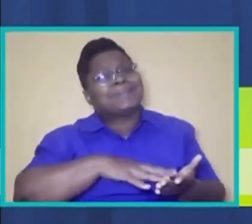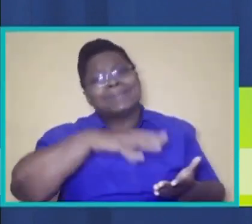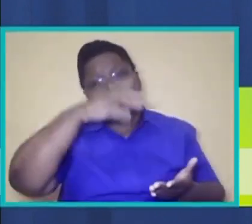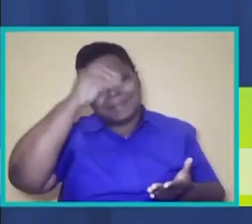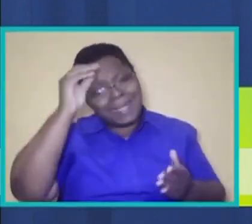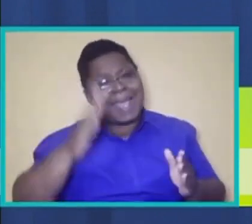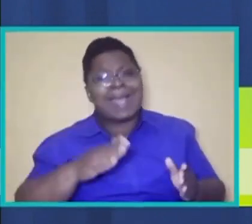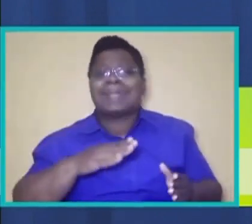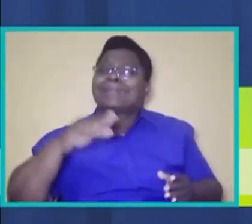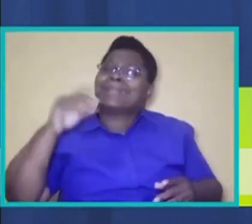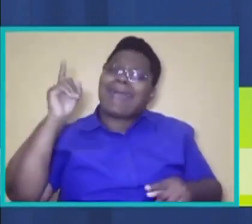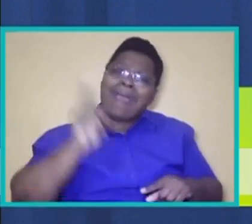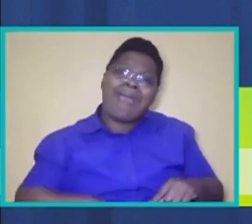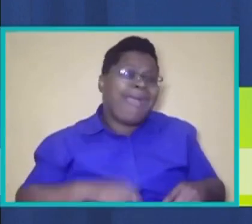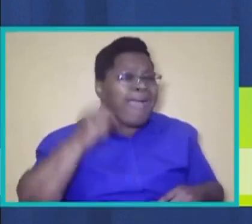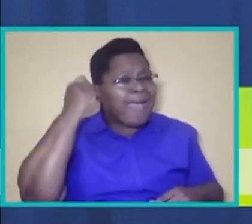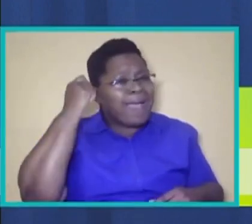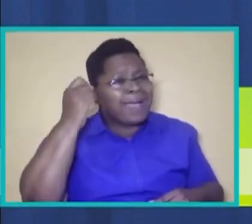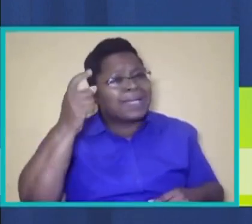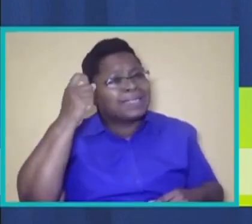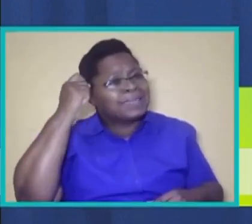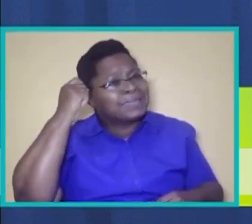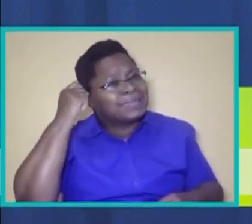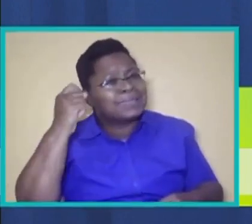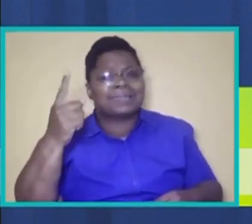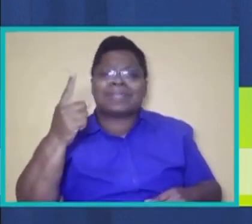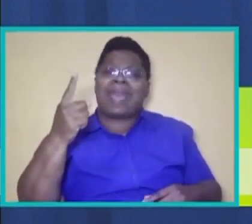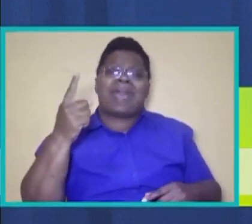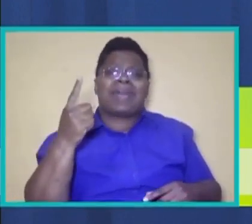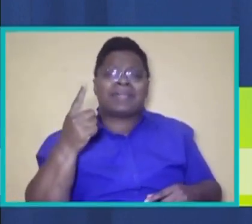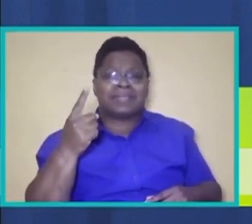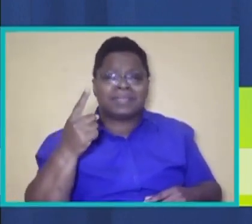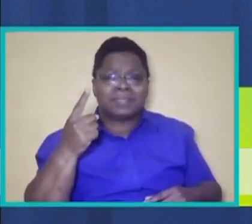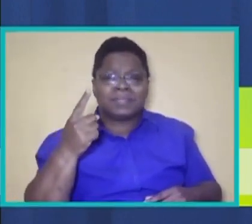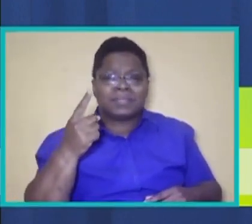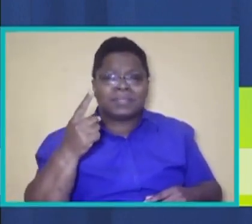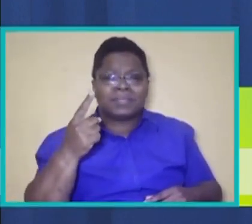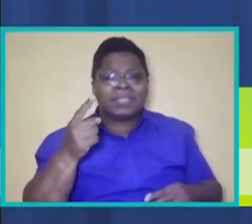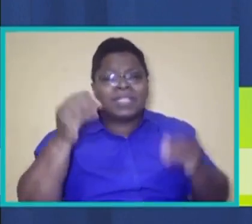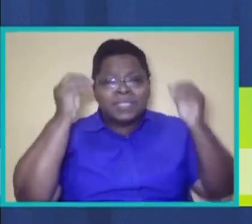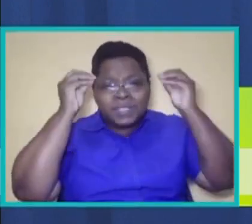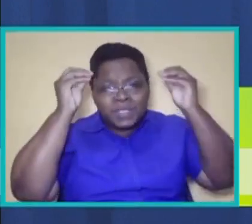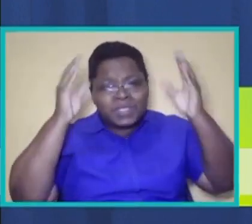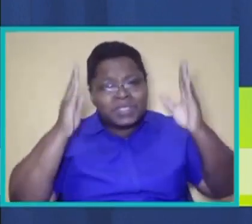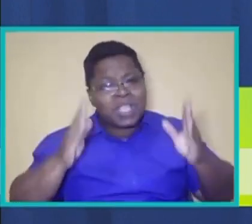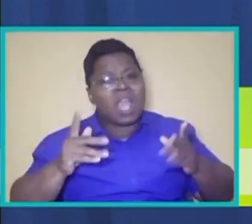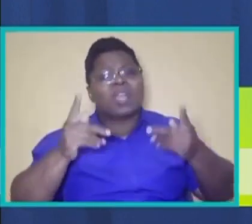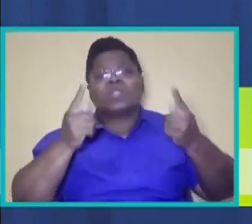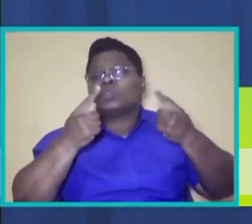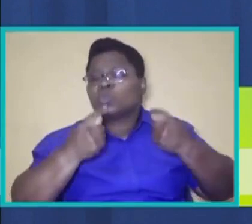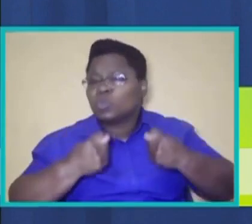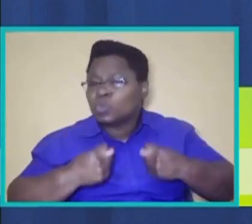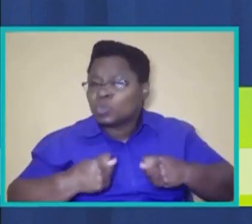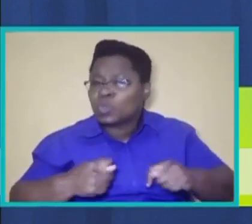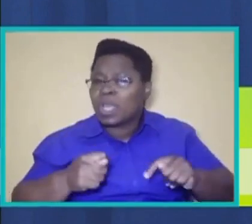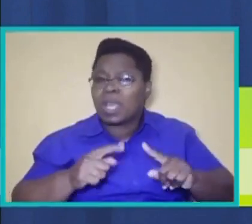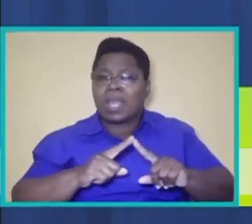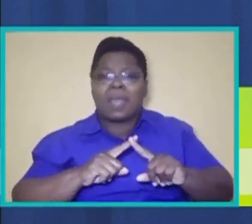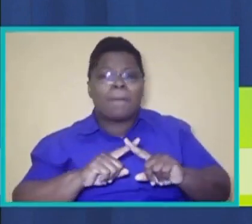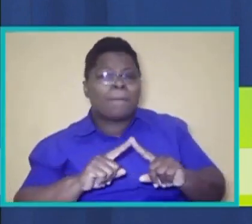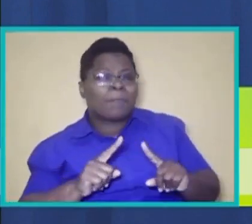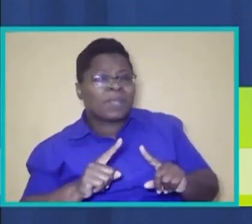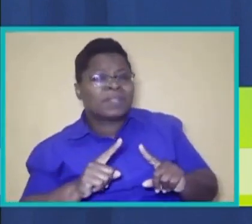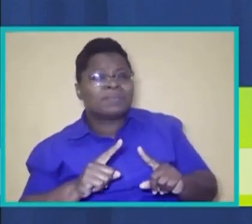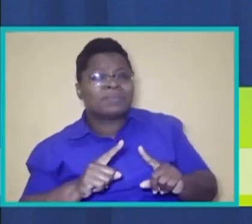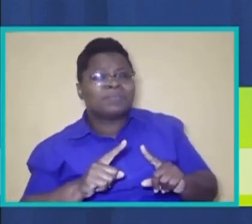the techniques, the methods, and the systems in the world that can address this